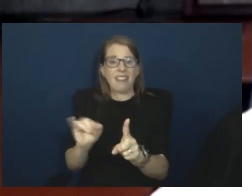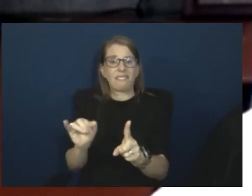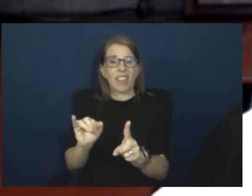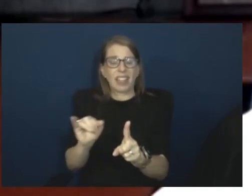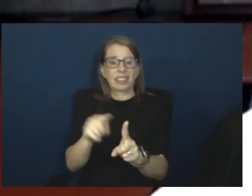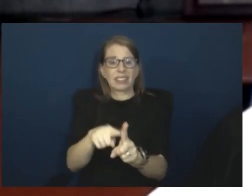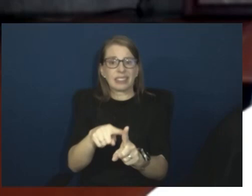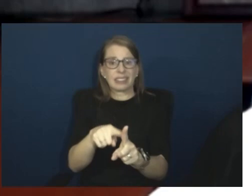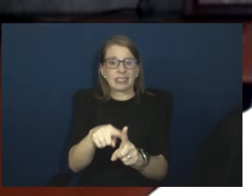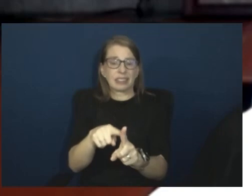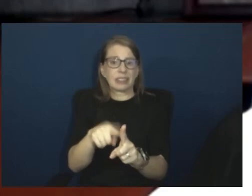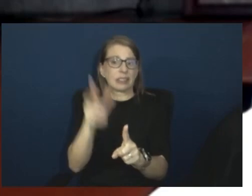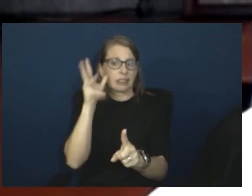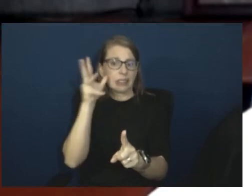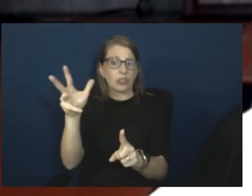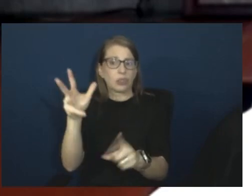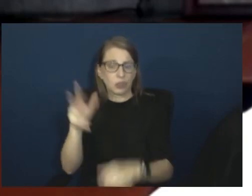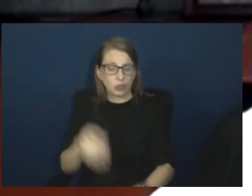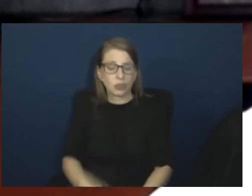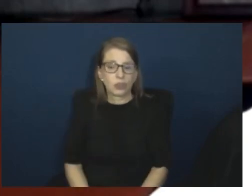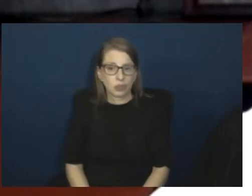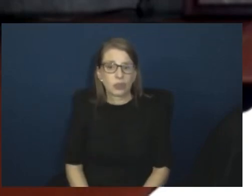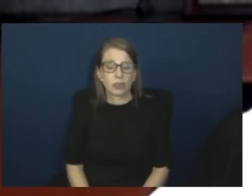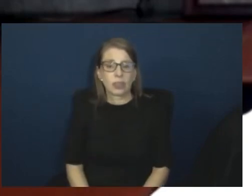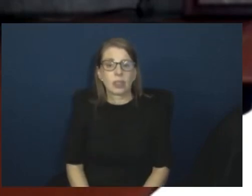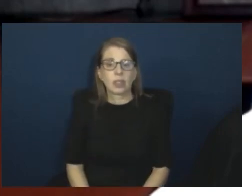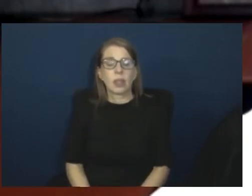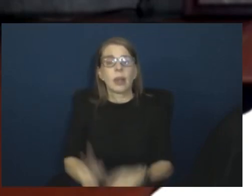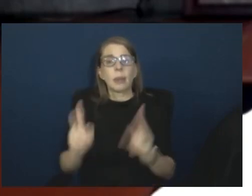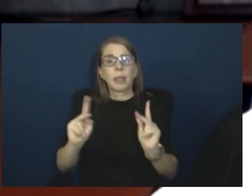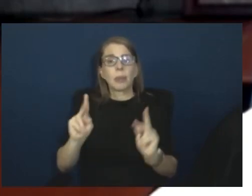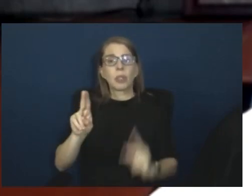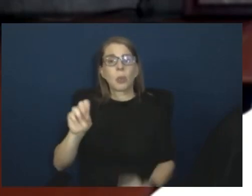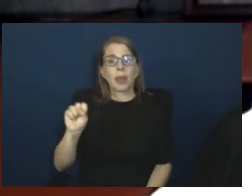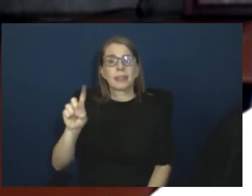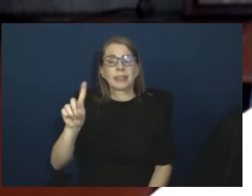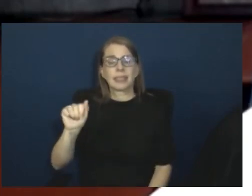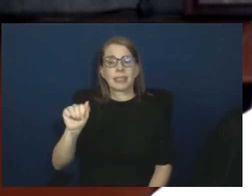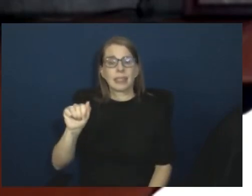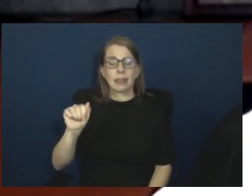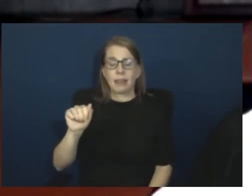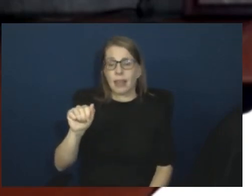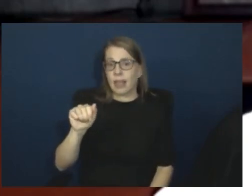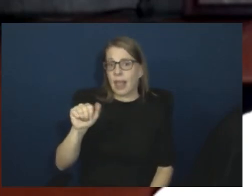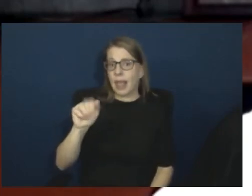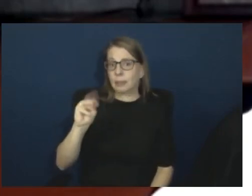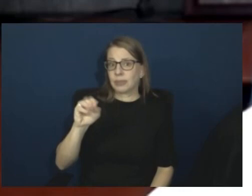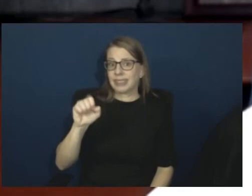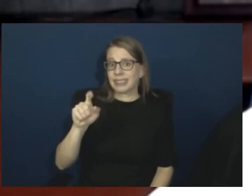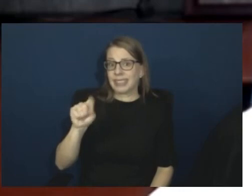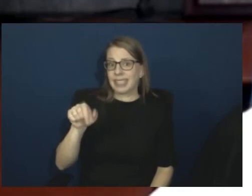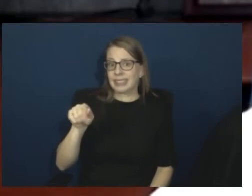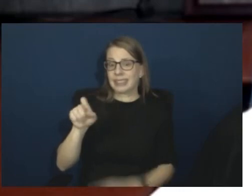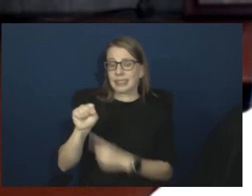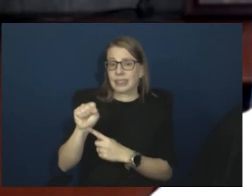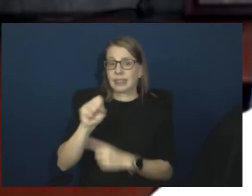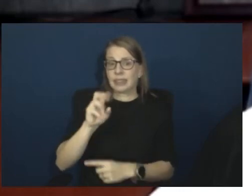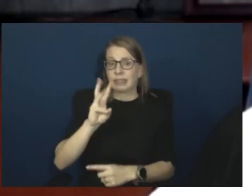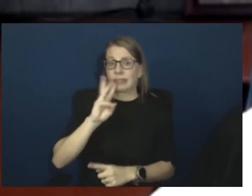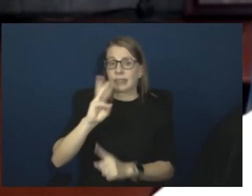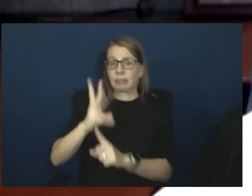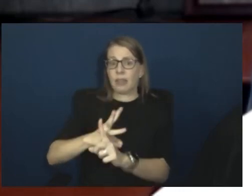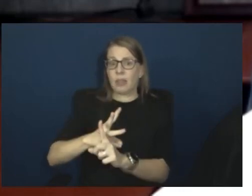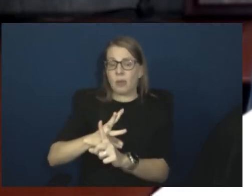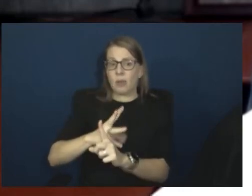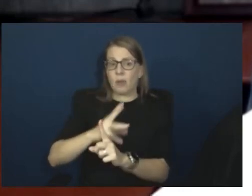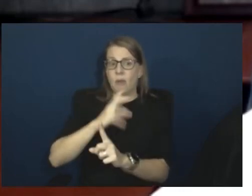pen mates. And the people at USDA and Ames, they infected young animals, 6-month-old, and we used